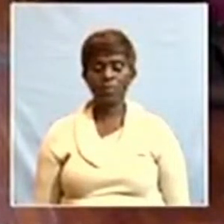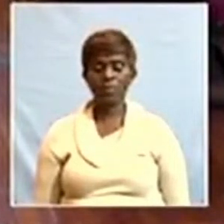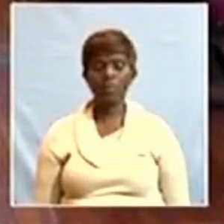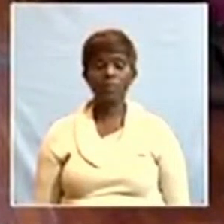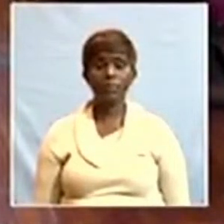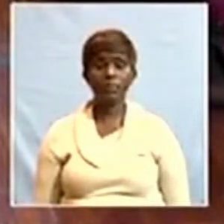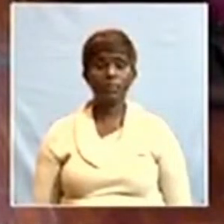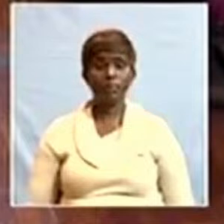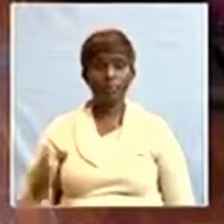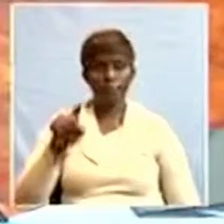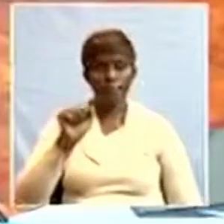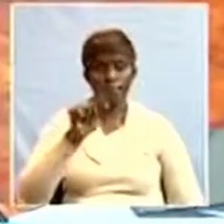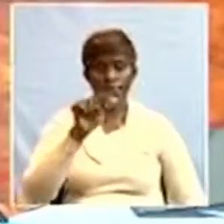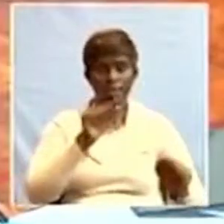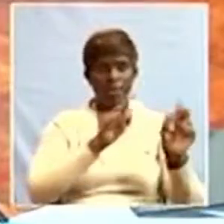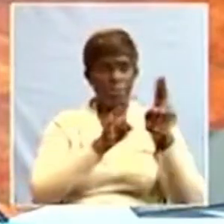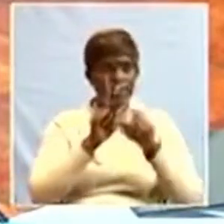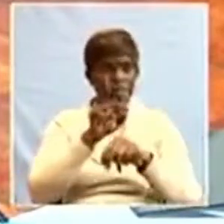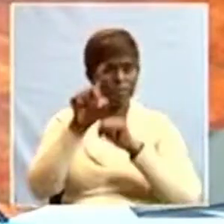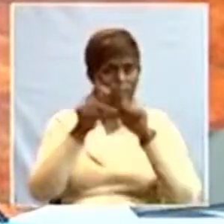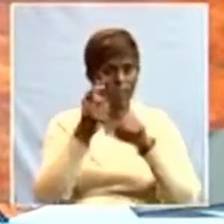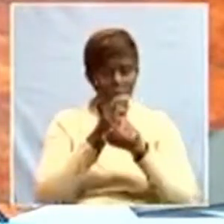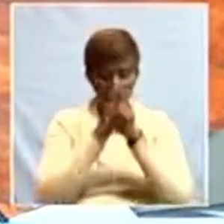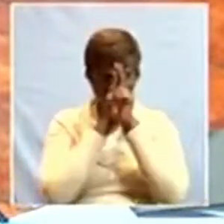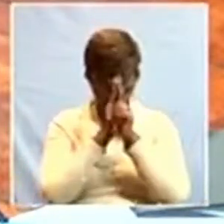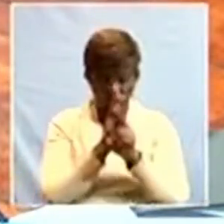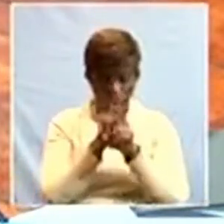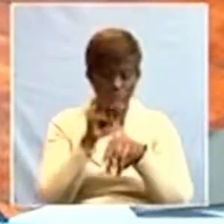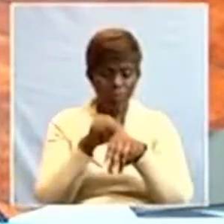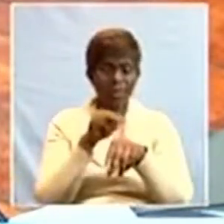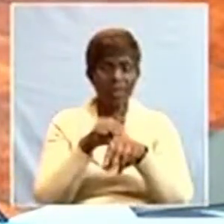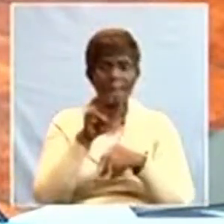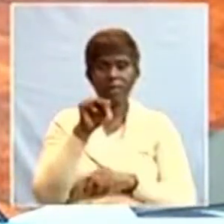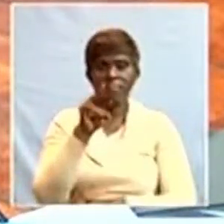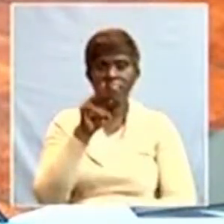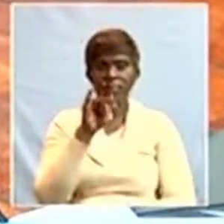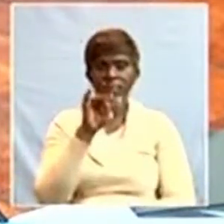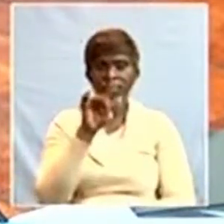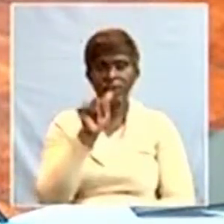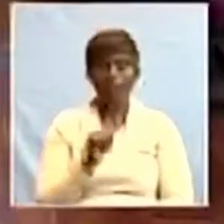So, PS, you can respond to the question from Honorable Mwira.